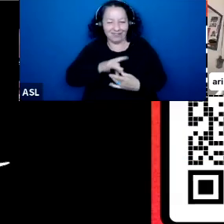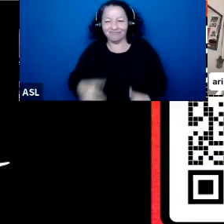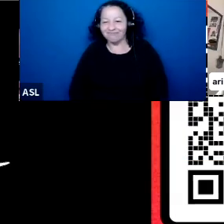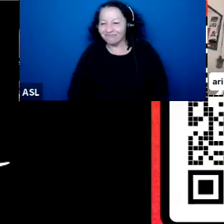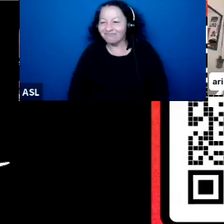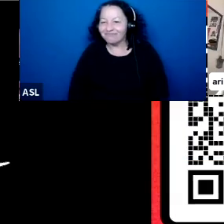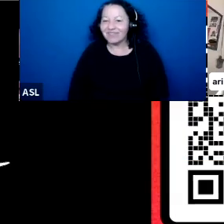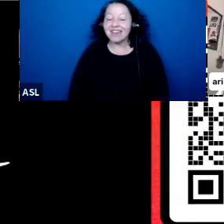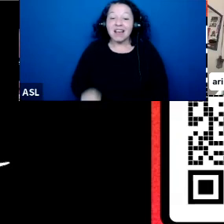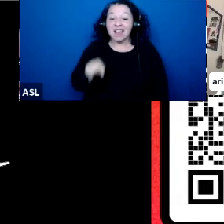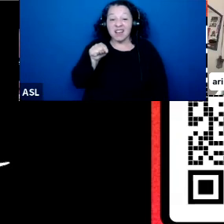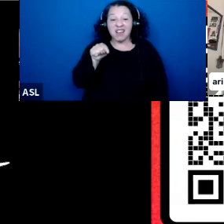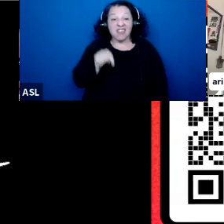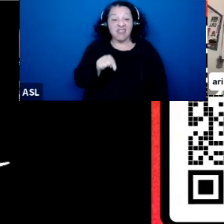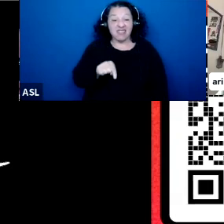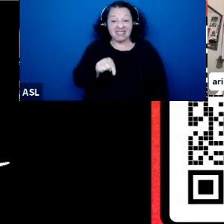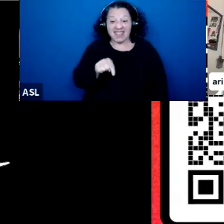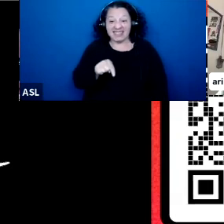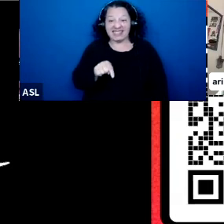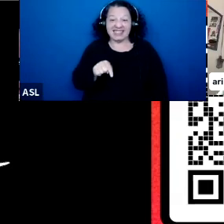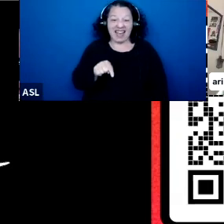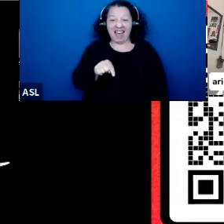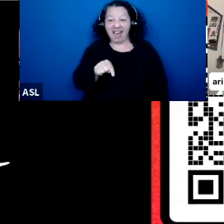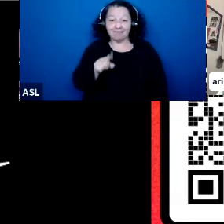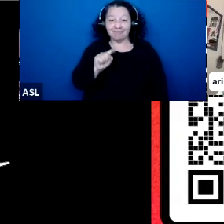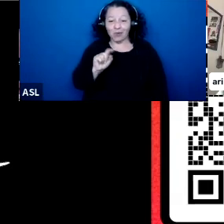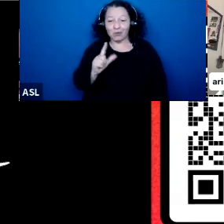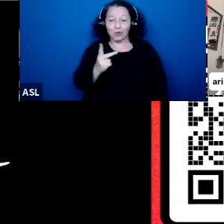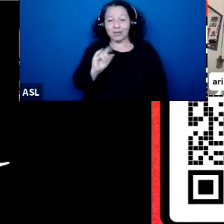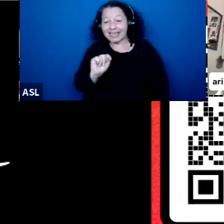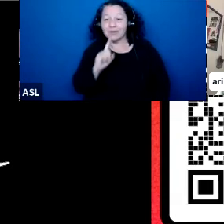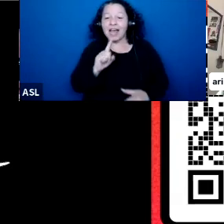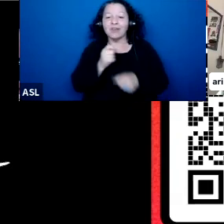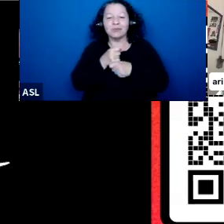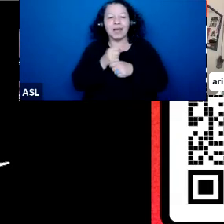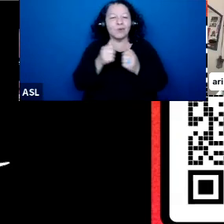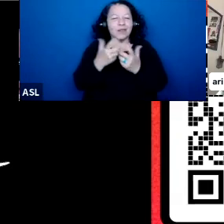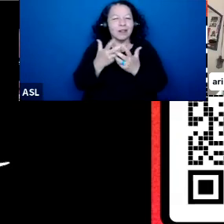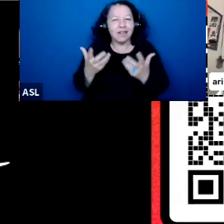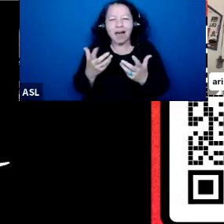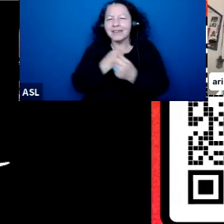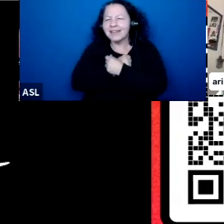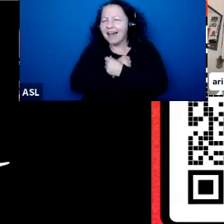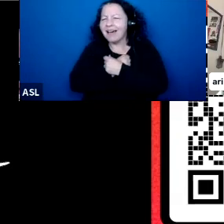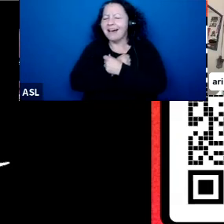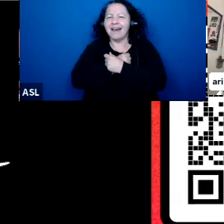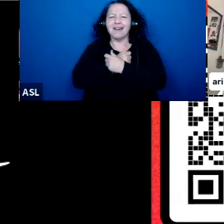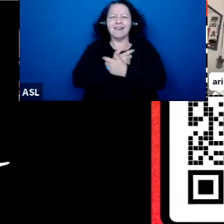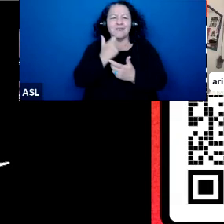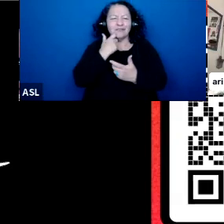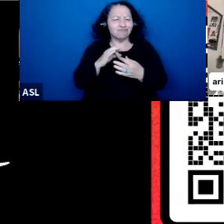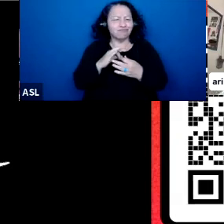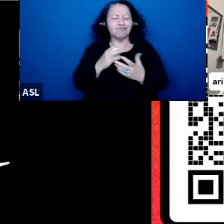this toolkit was made with a lot of love. Yeah, so we're happy to have you